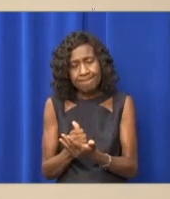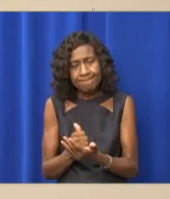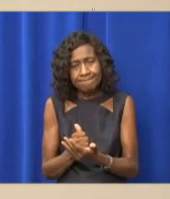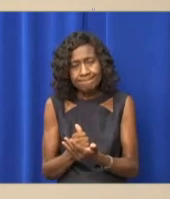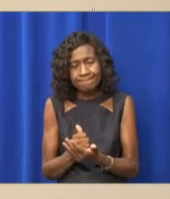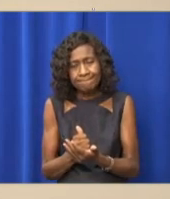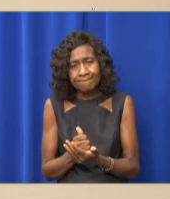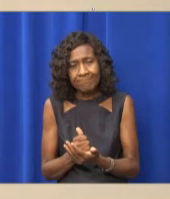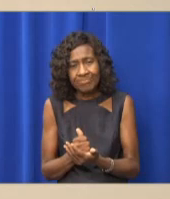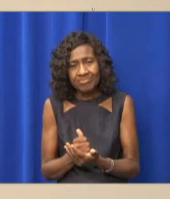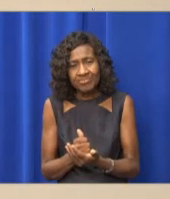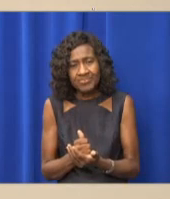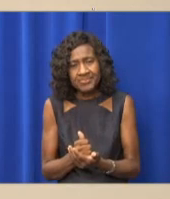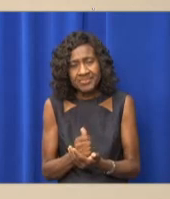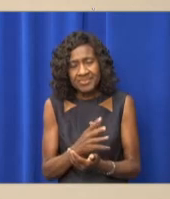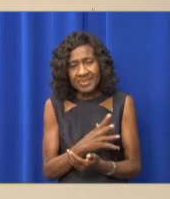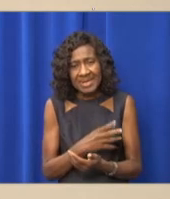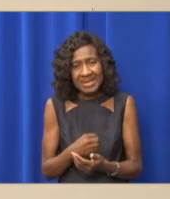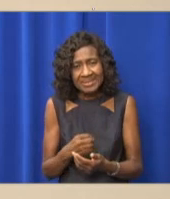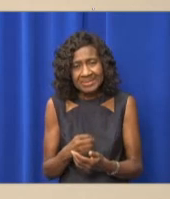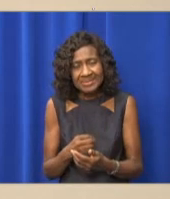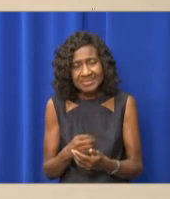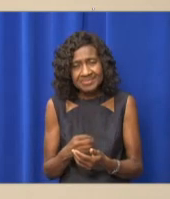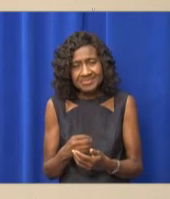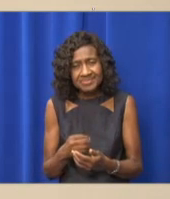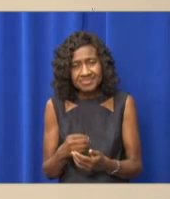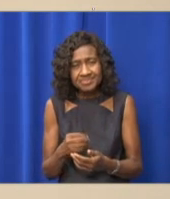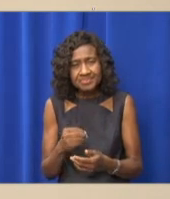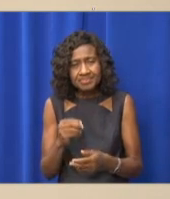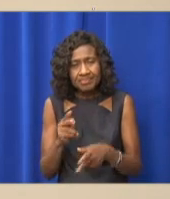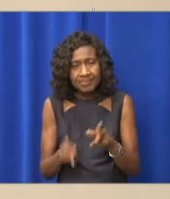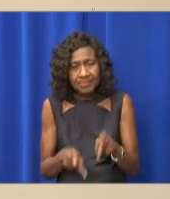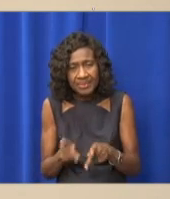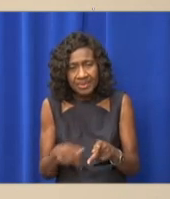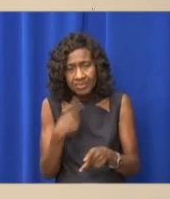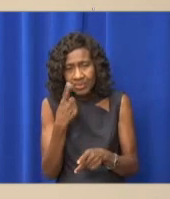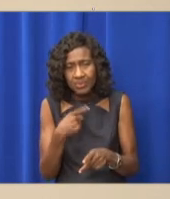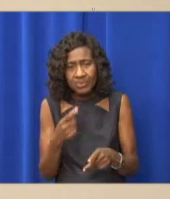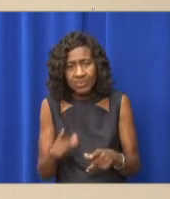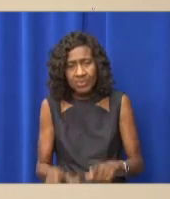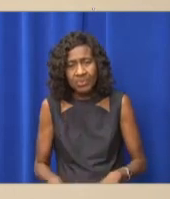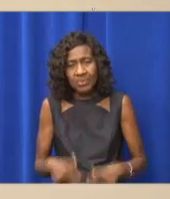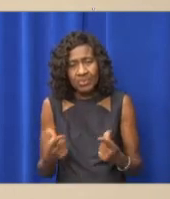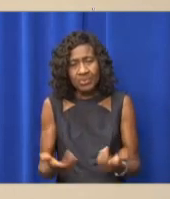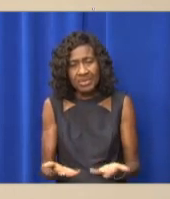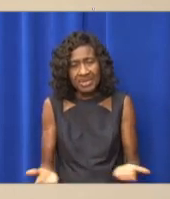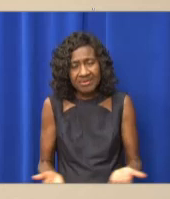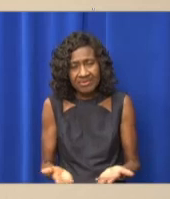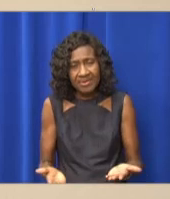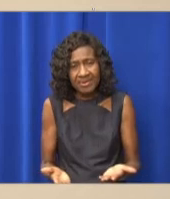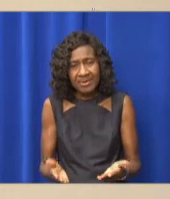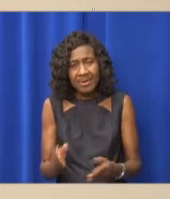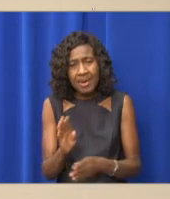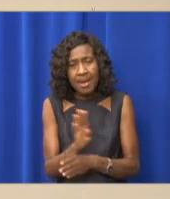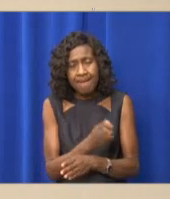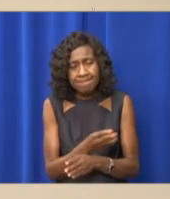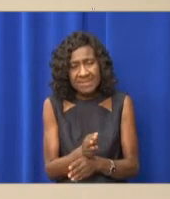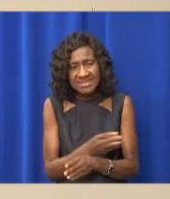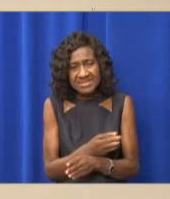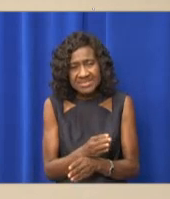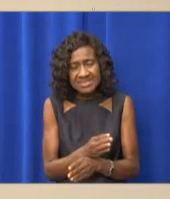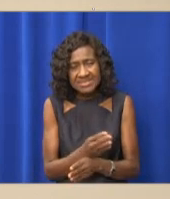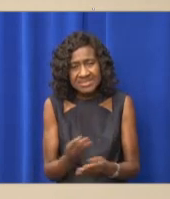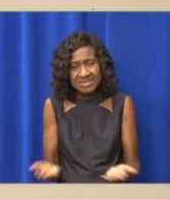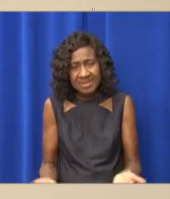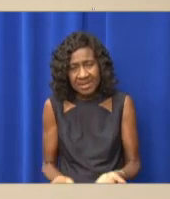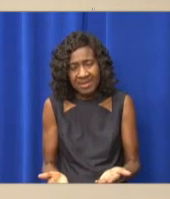is. And it's going to be a gap not just in what people who live here, businesses who operate here make, but also, and